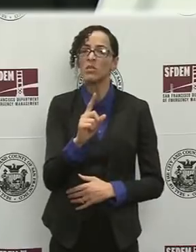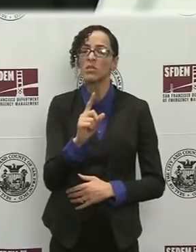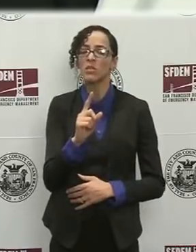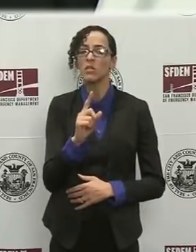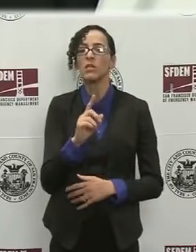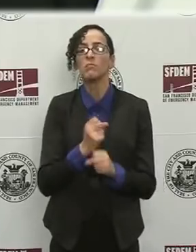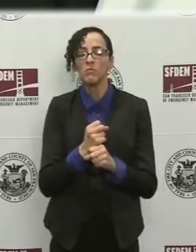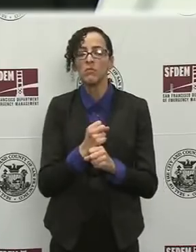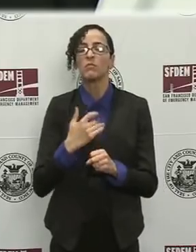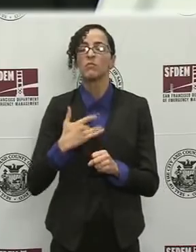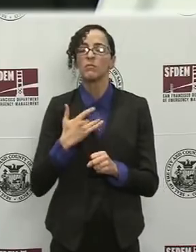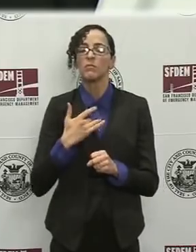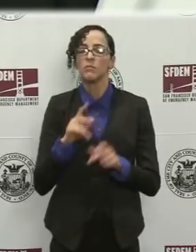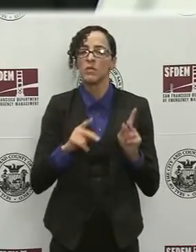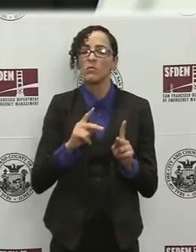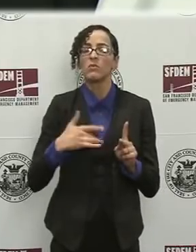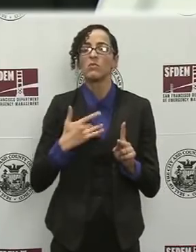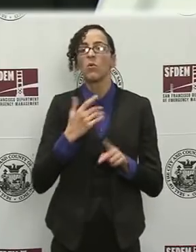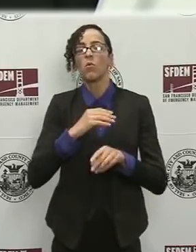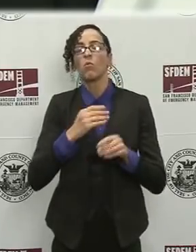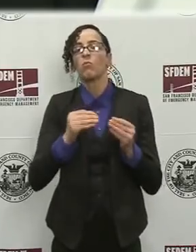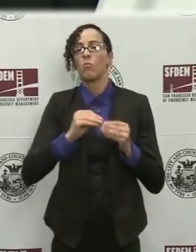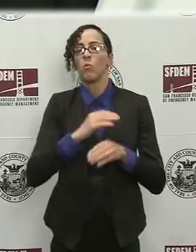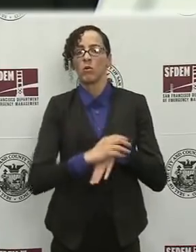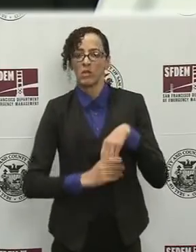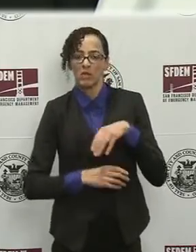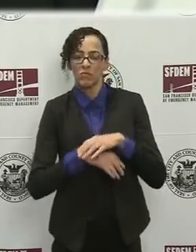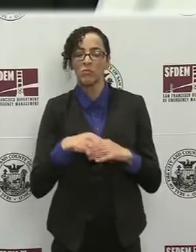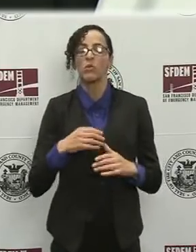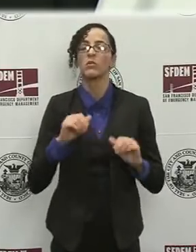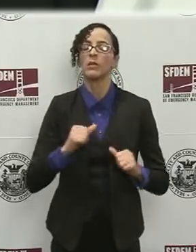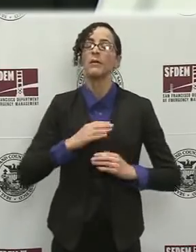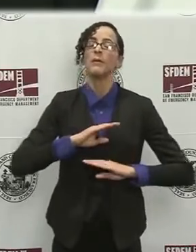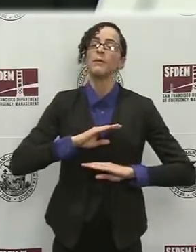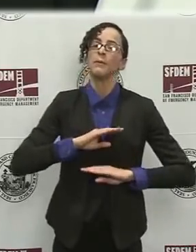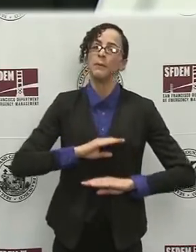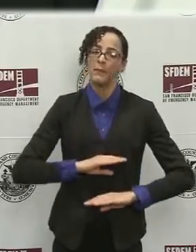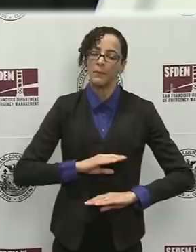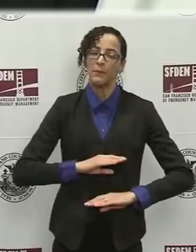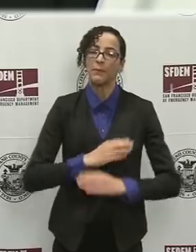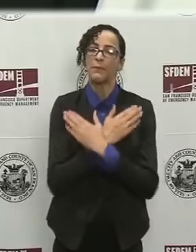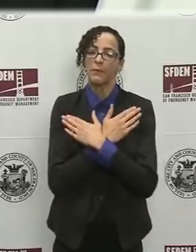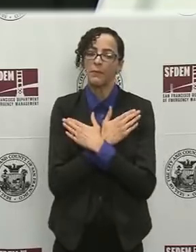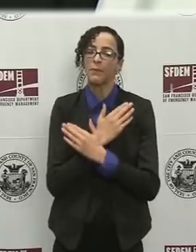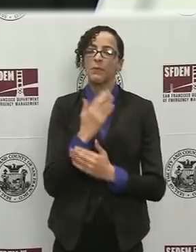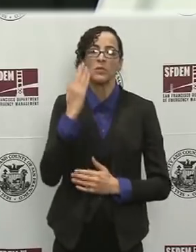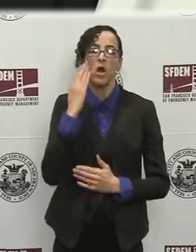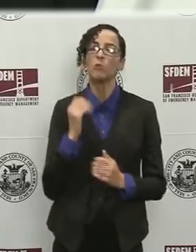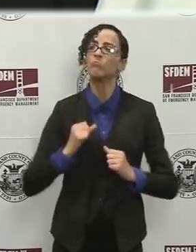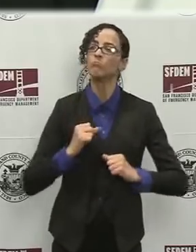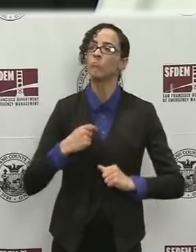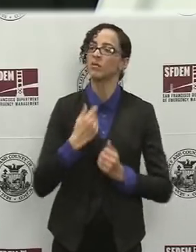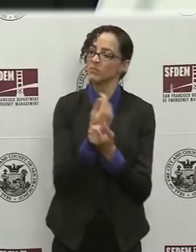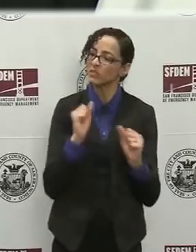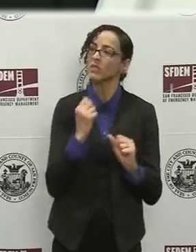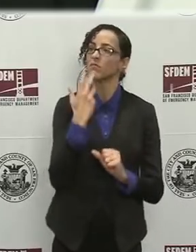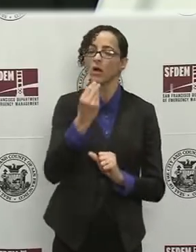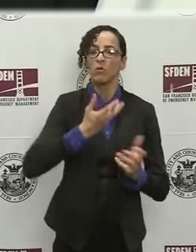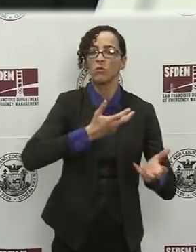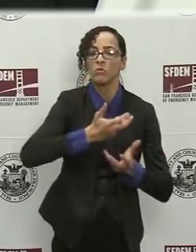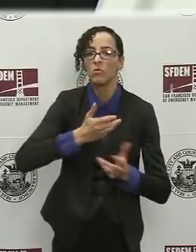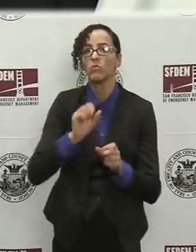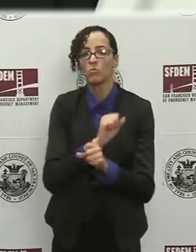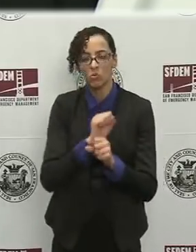at ease and ensure them that they are safe. This means that so many of our